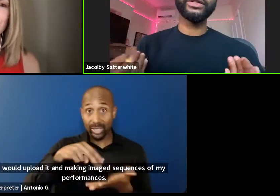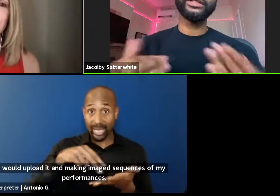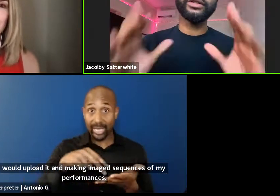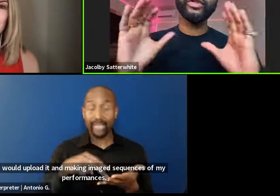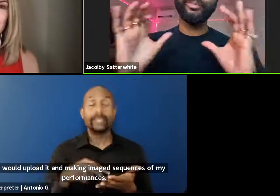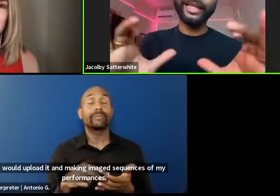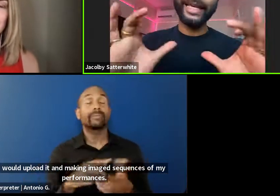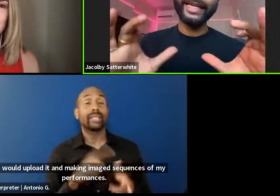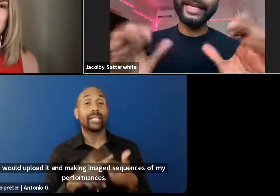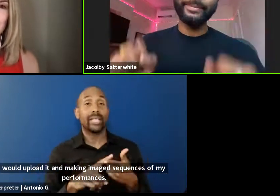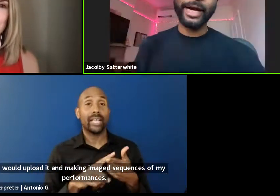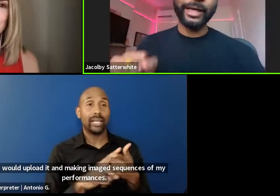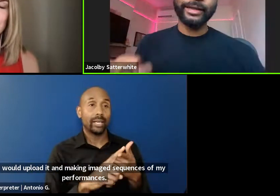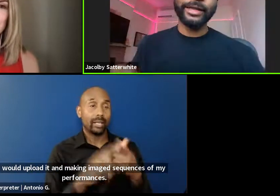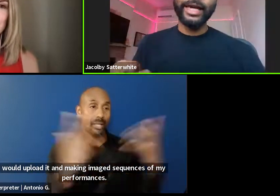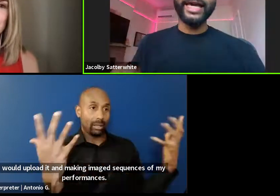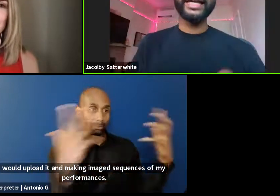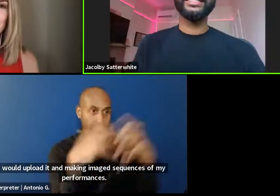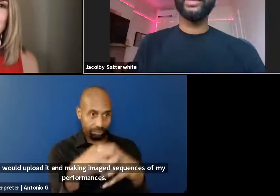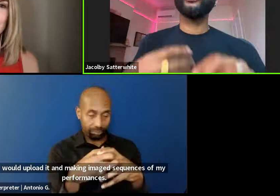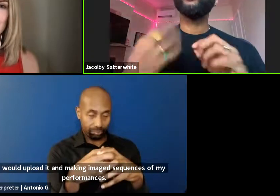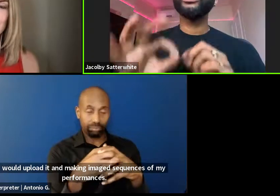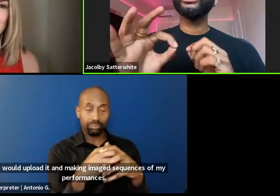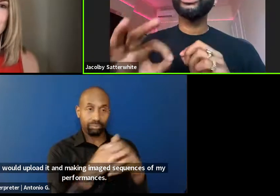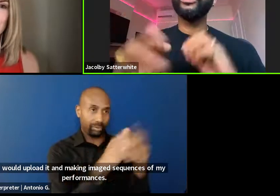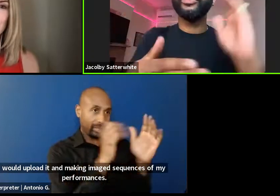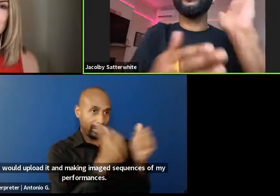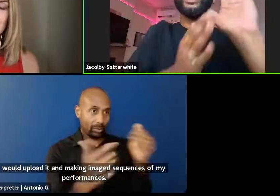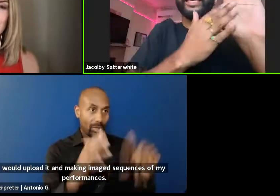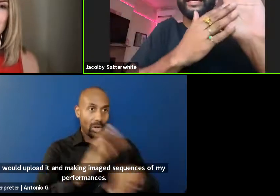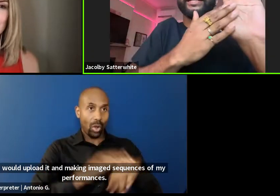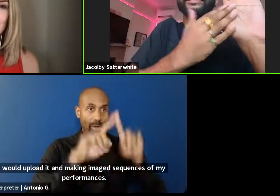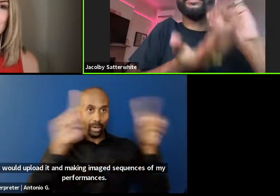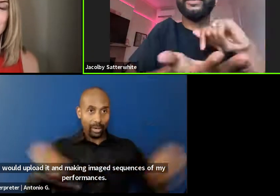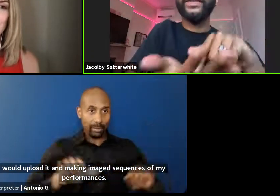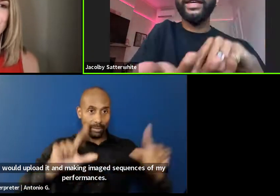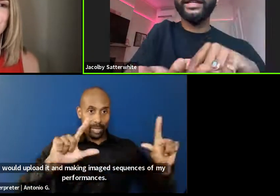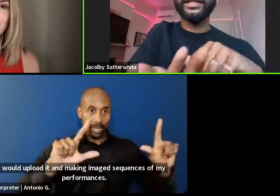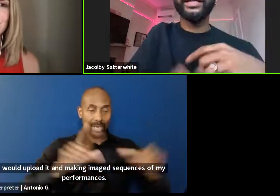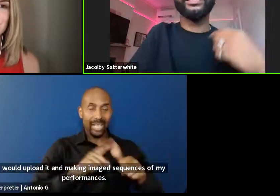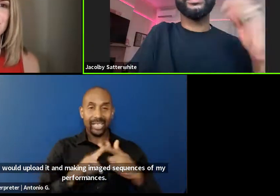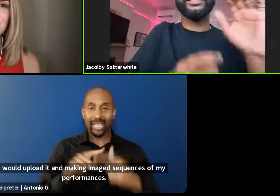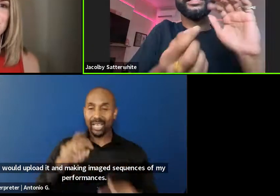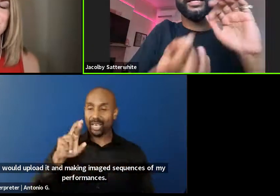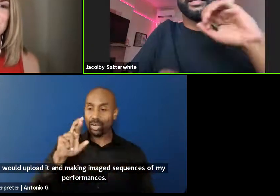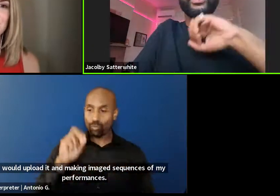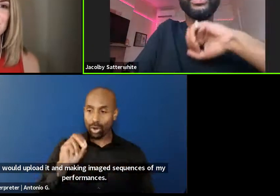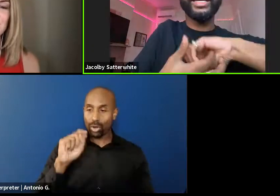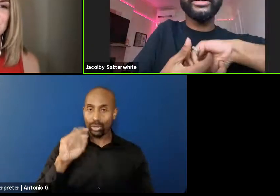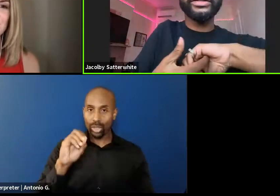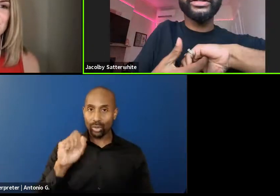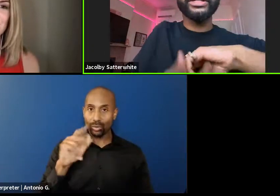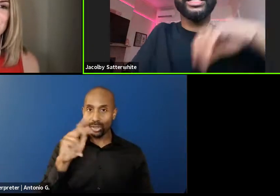image sequences onto a plane in Maya, and then I would rotoscope on my hands and my feet these like locators,